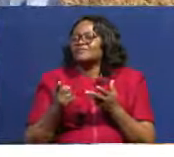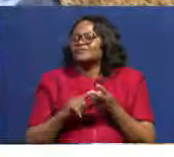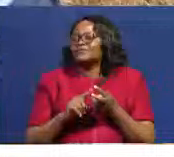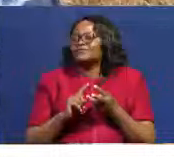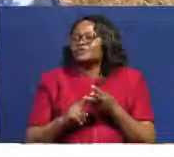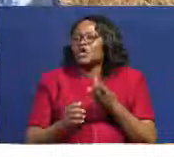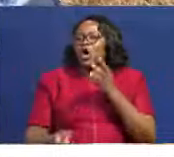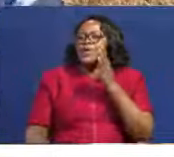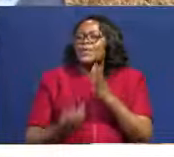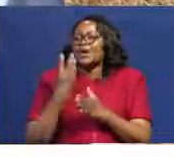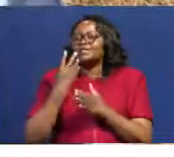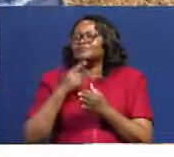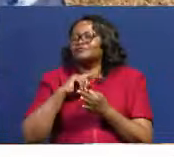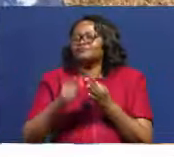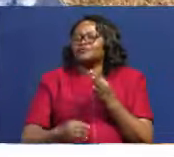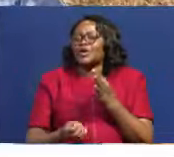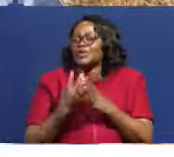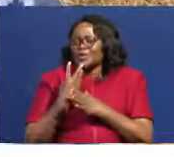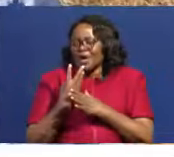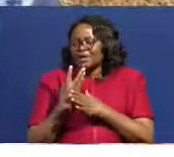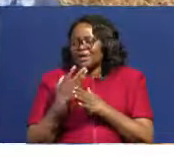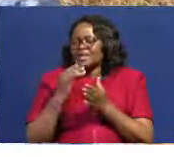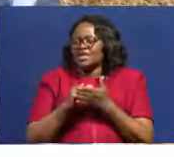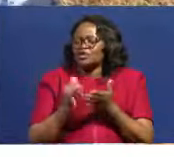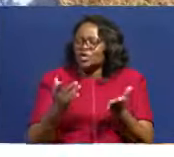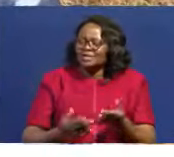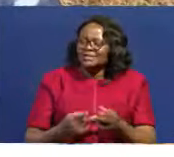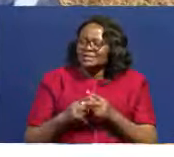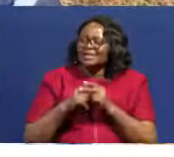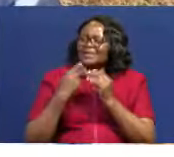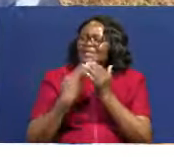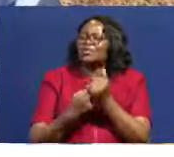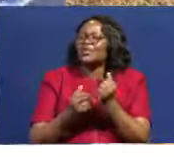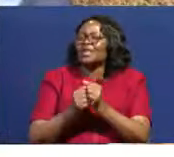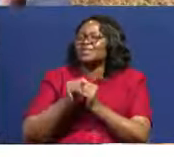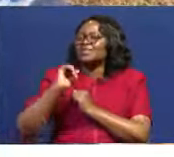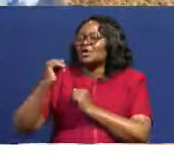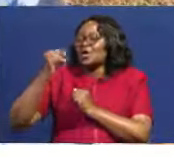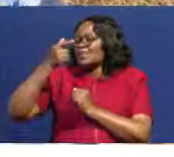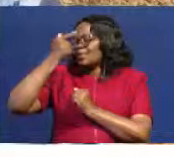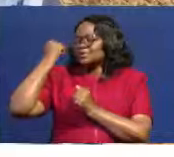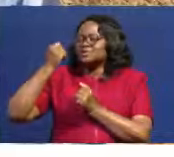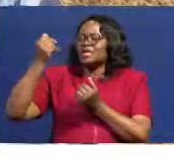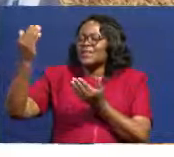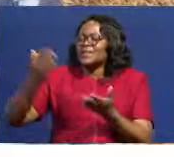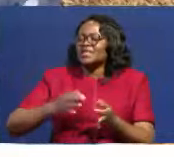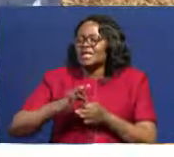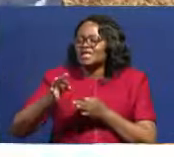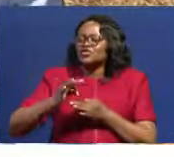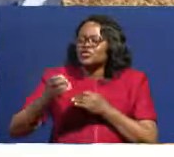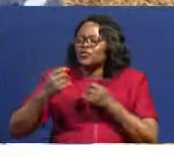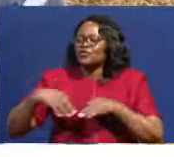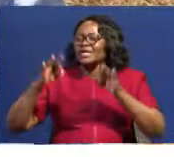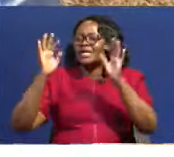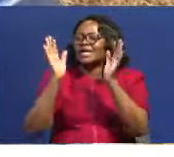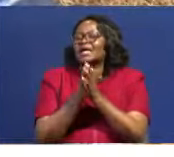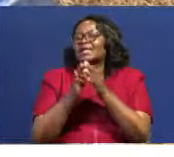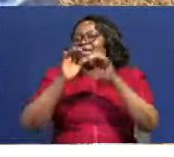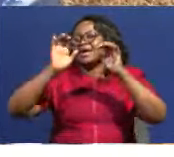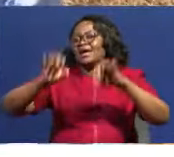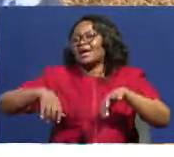is production. So on the production, that's where we start partnering with the counties, because they bring the extension officers, and because, you know,